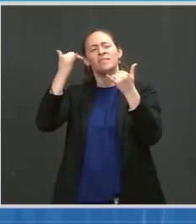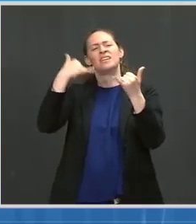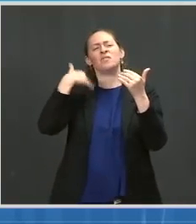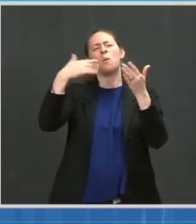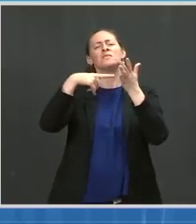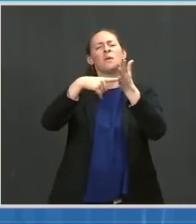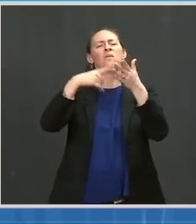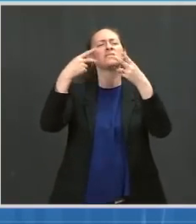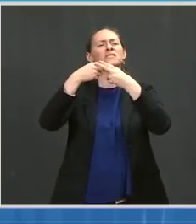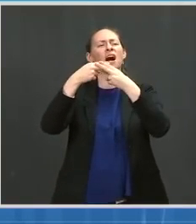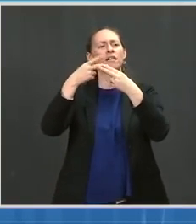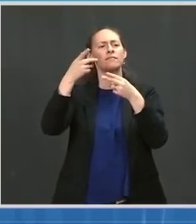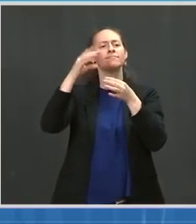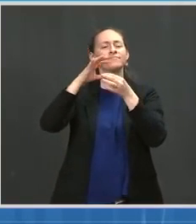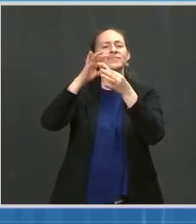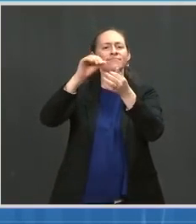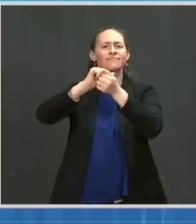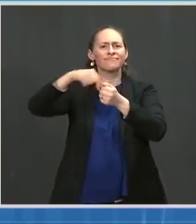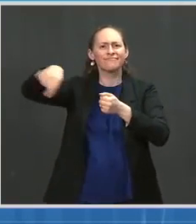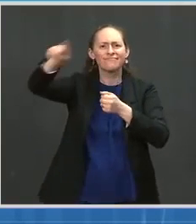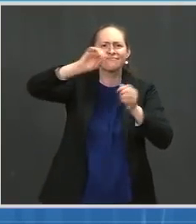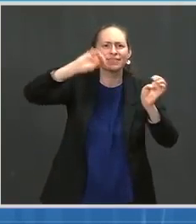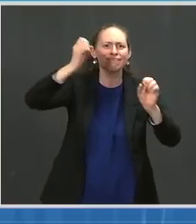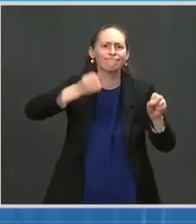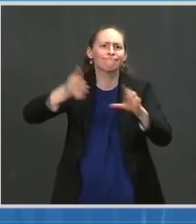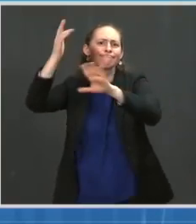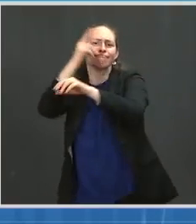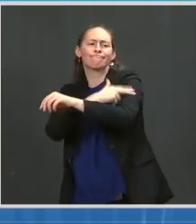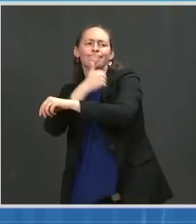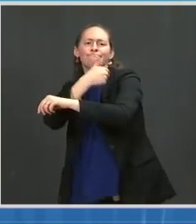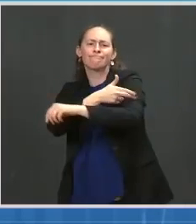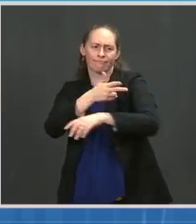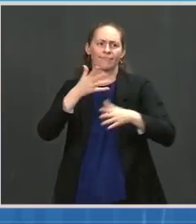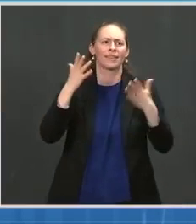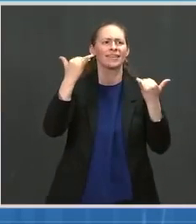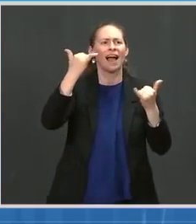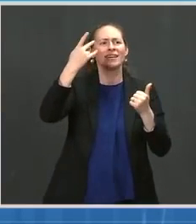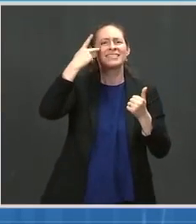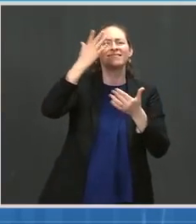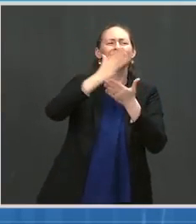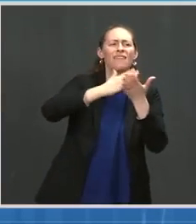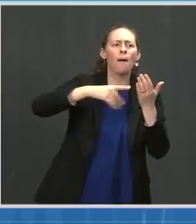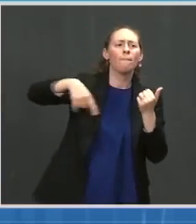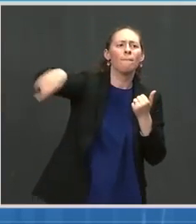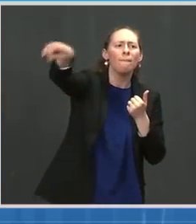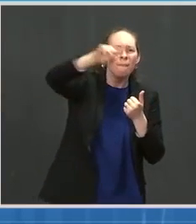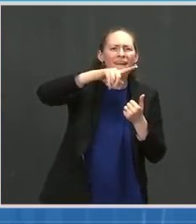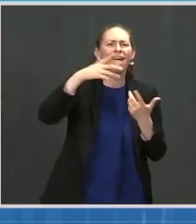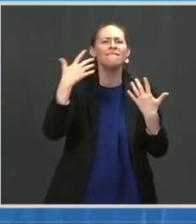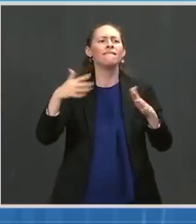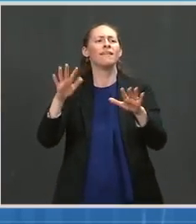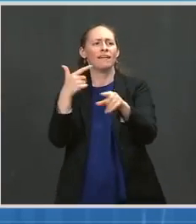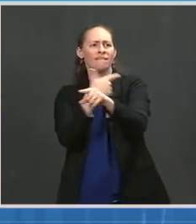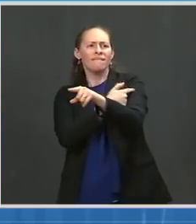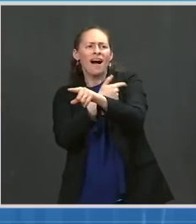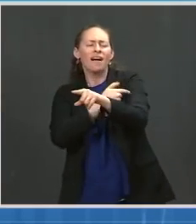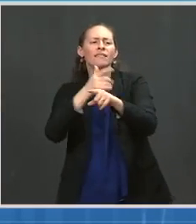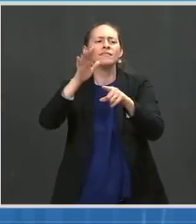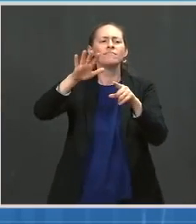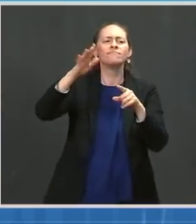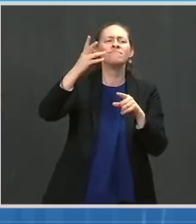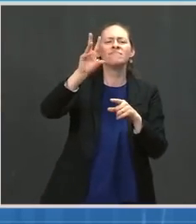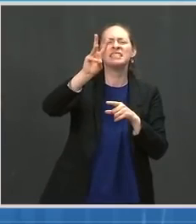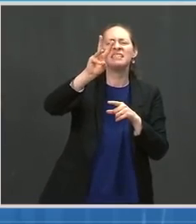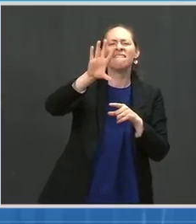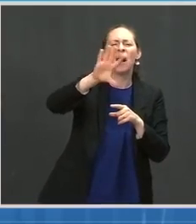visits to show in the areas where we have a majority of people vaccinated in these demographics that are greater than 65, we can already in